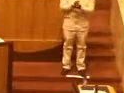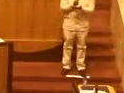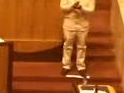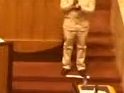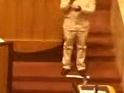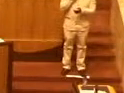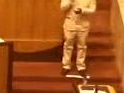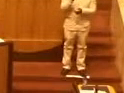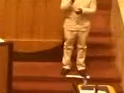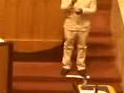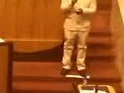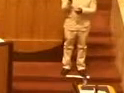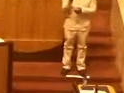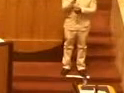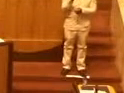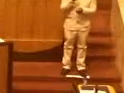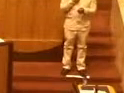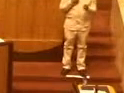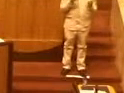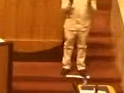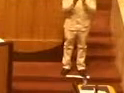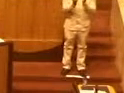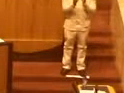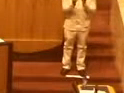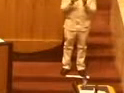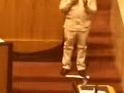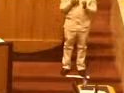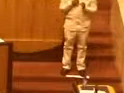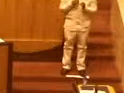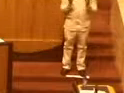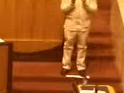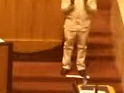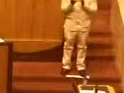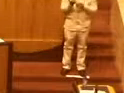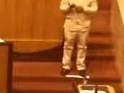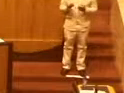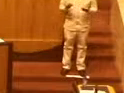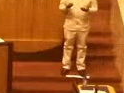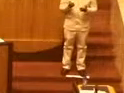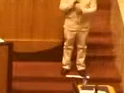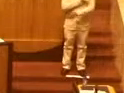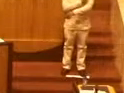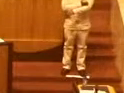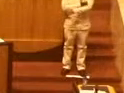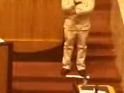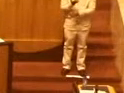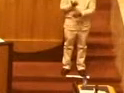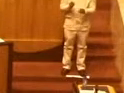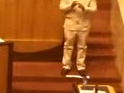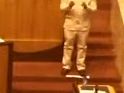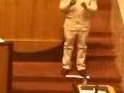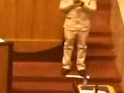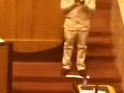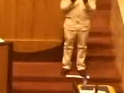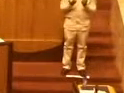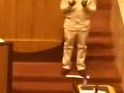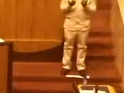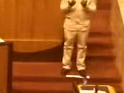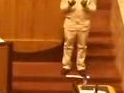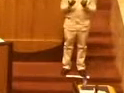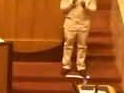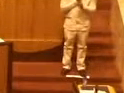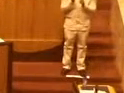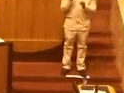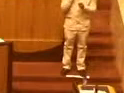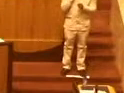alone, I'm nothing, I have nothing. We have power, but we'll never know it. We'll never